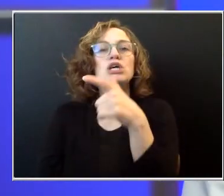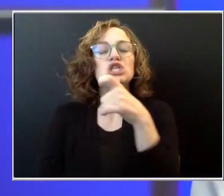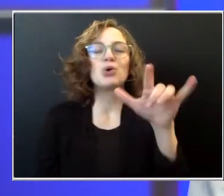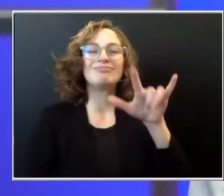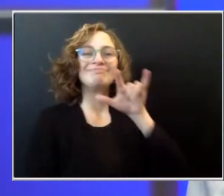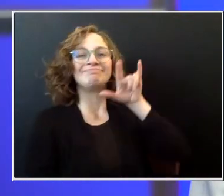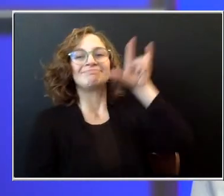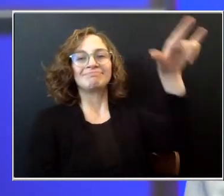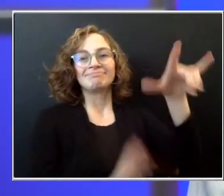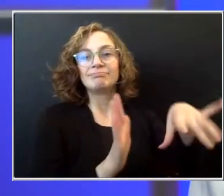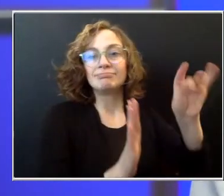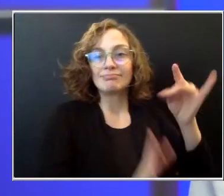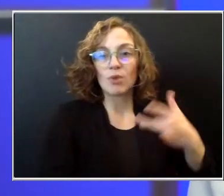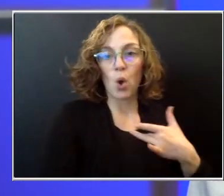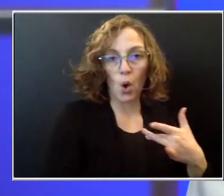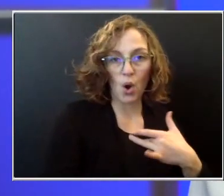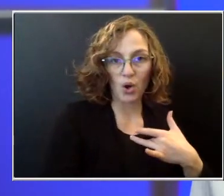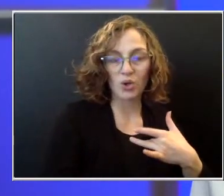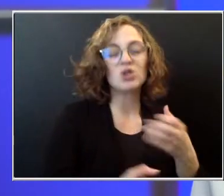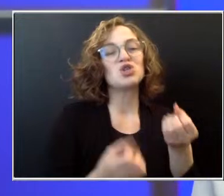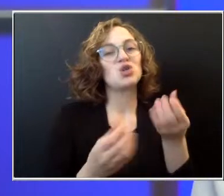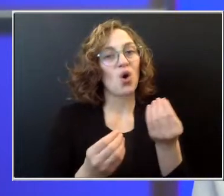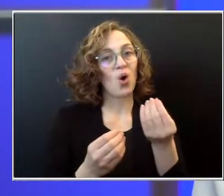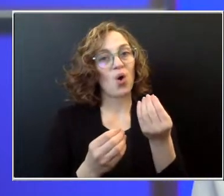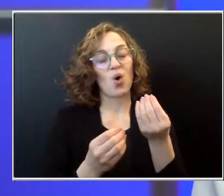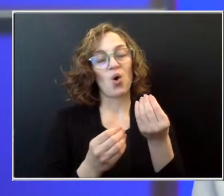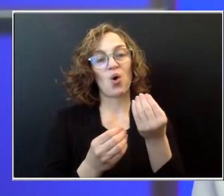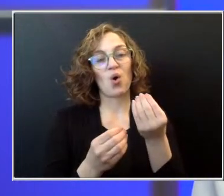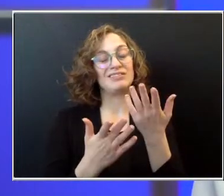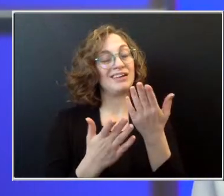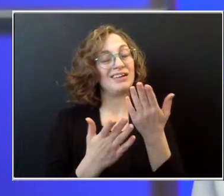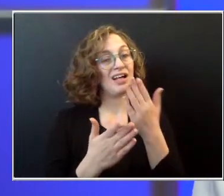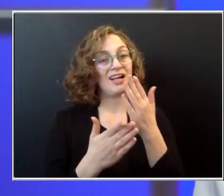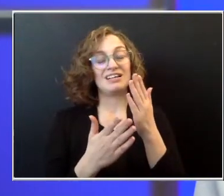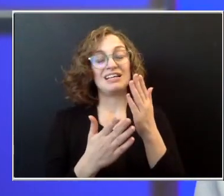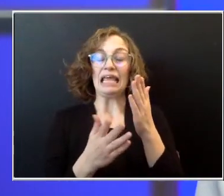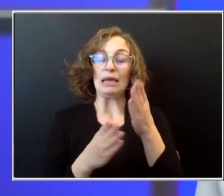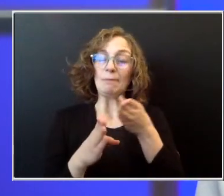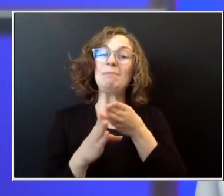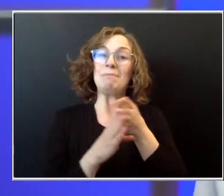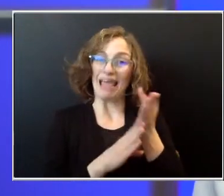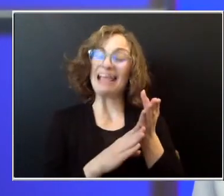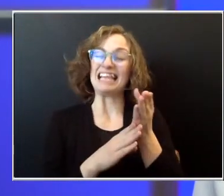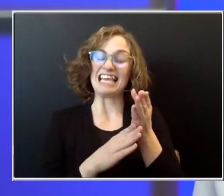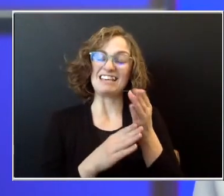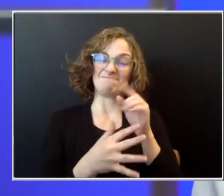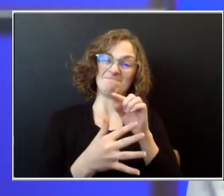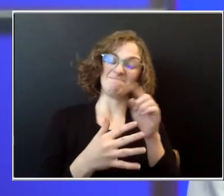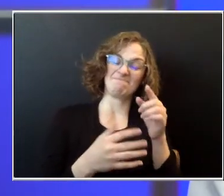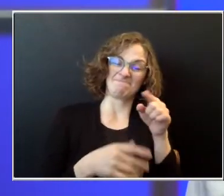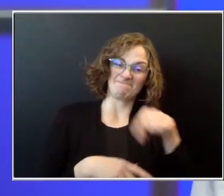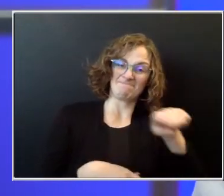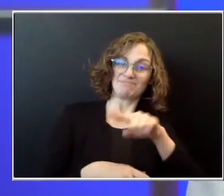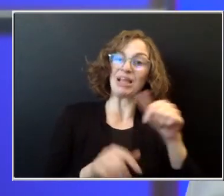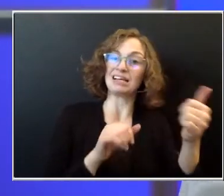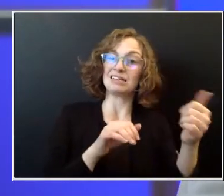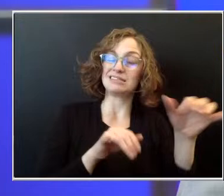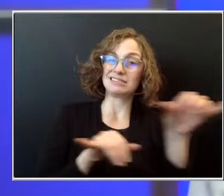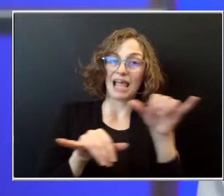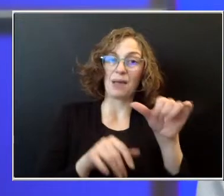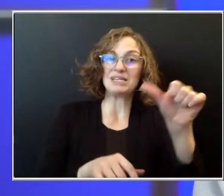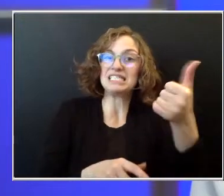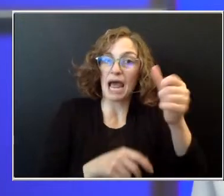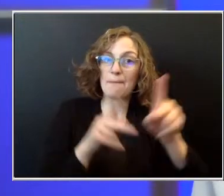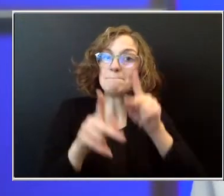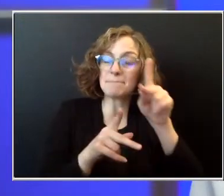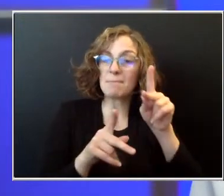with one or two people switching out, it was the same group of 10 people that take anesthesia, perfusion,